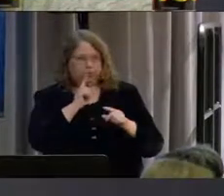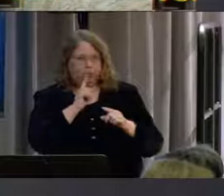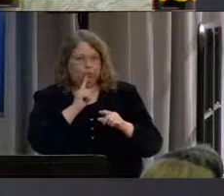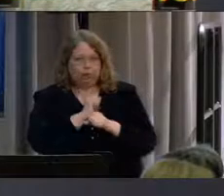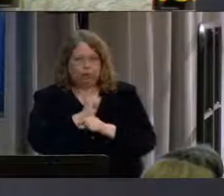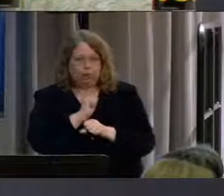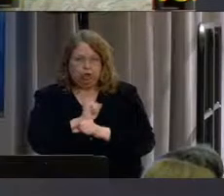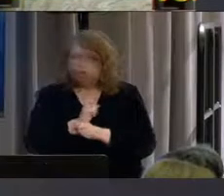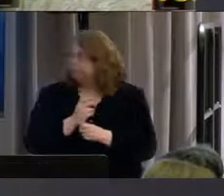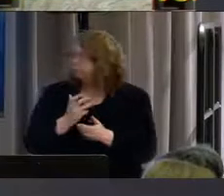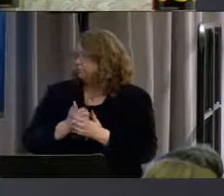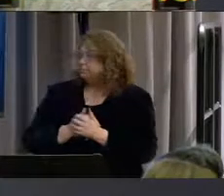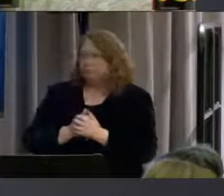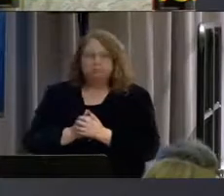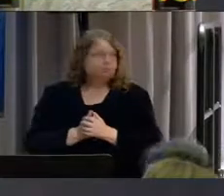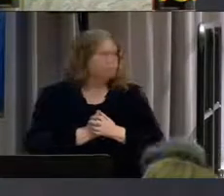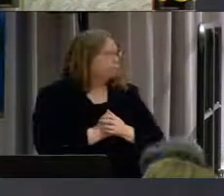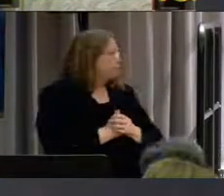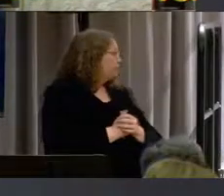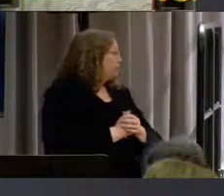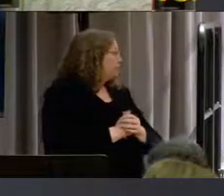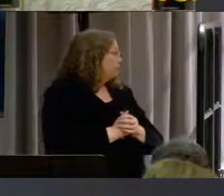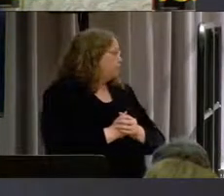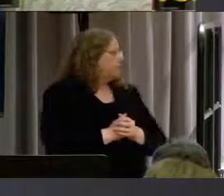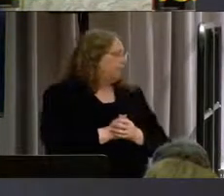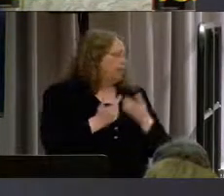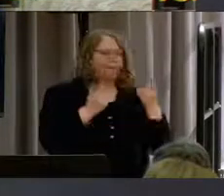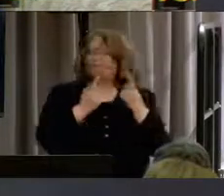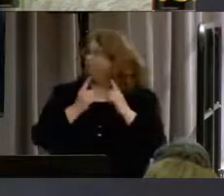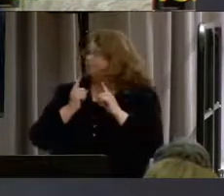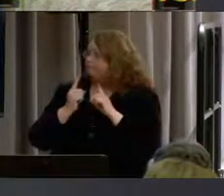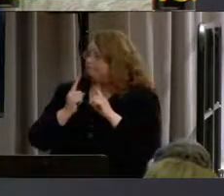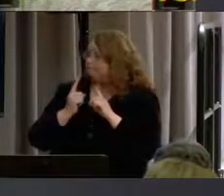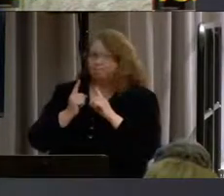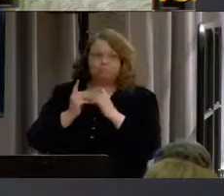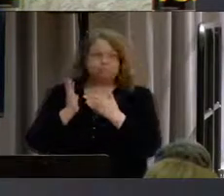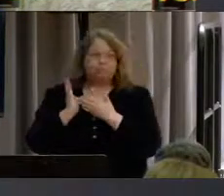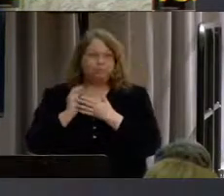Maybe not. Do we need to point up? Maybe I point. Okay. There we go. Oops.